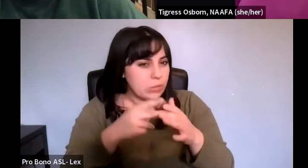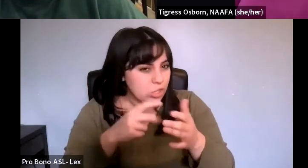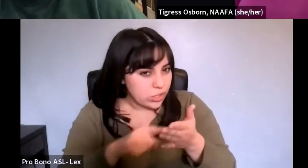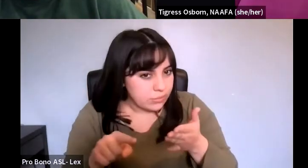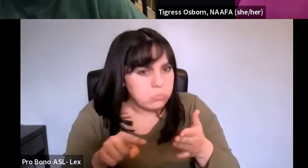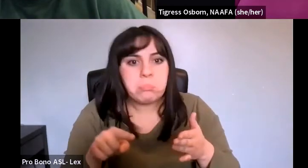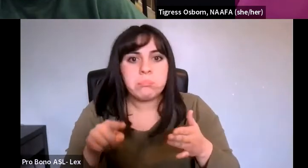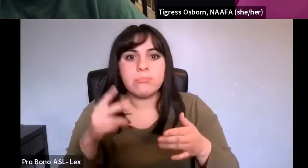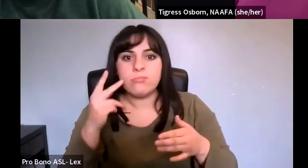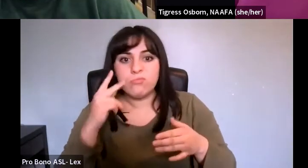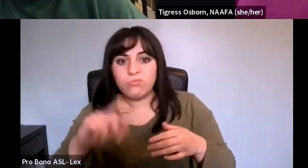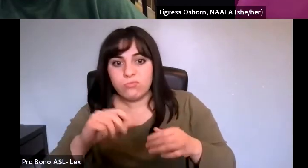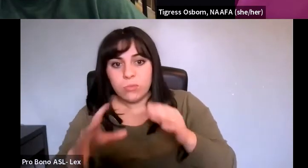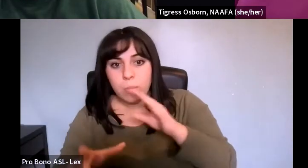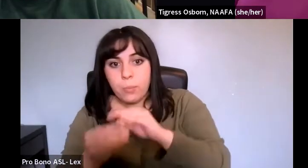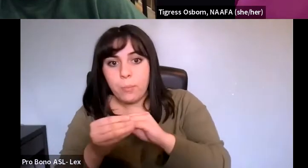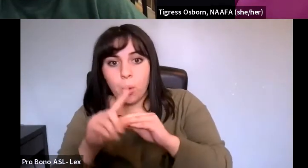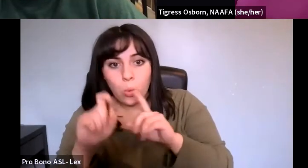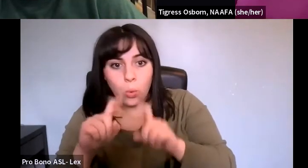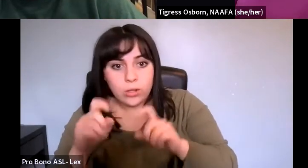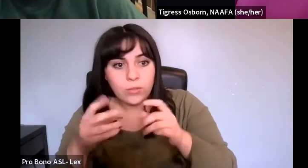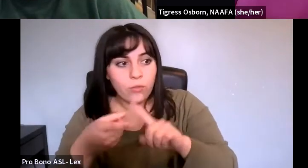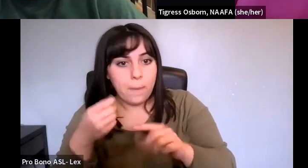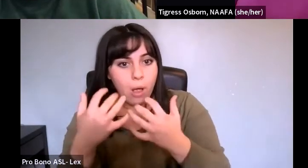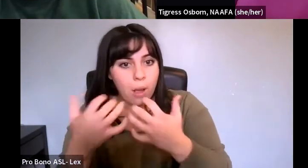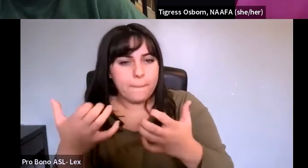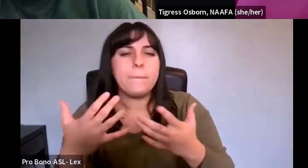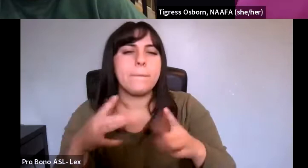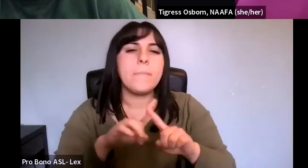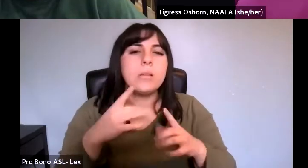any other questions from the audience. I just want to,